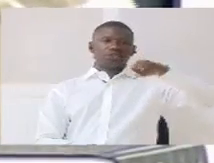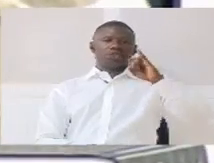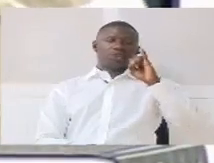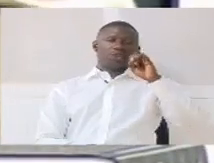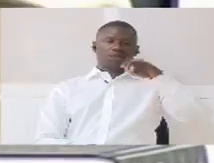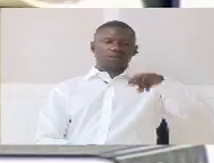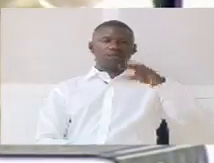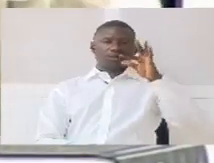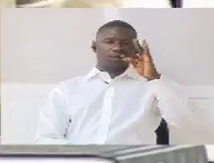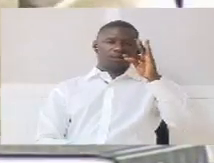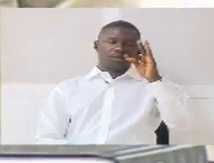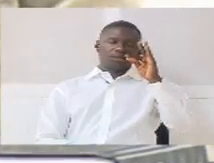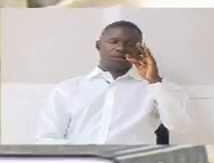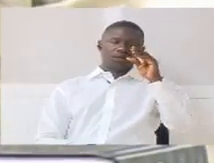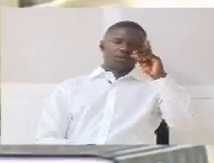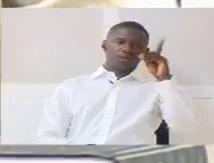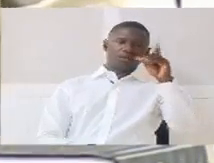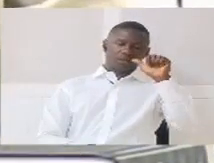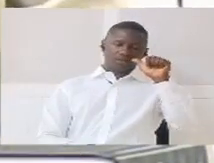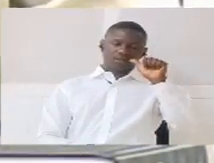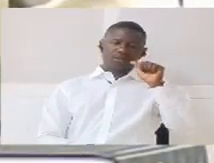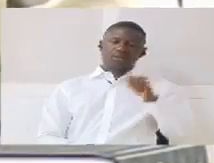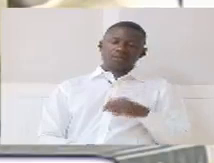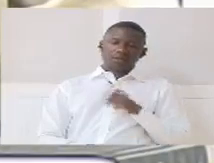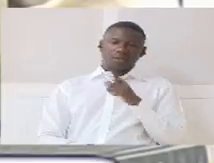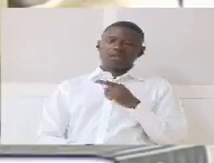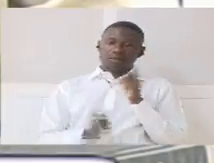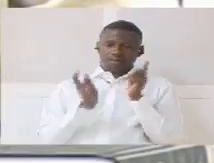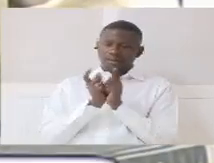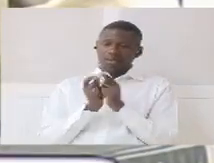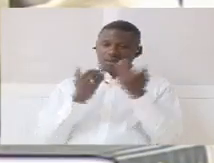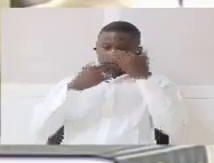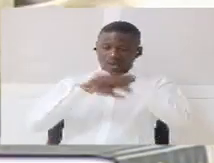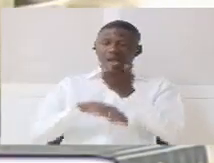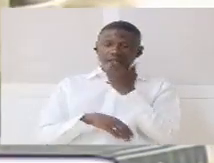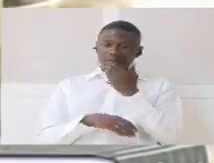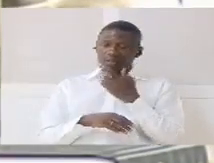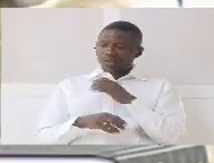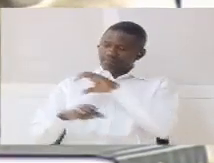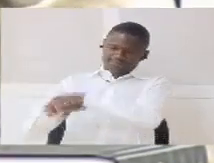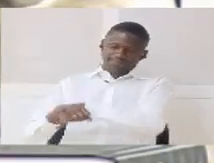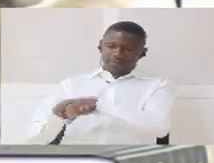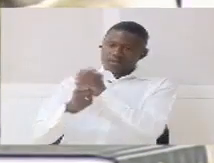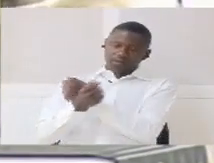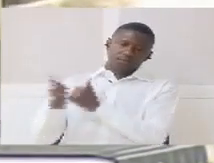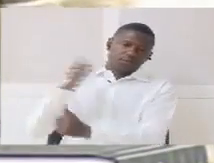They arrested her and brought her. They followed Umar Manjang of Katong. They followed Umar Manjang from Katong. When he was